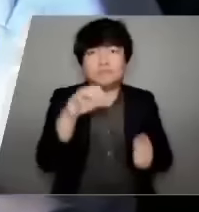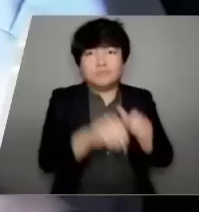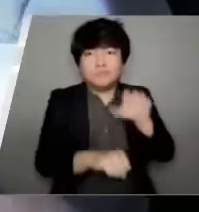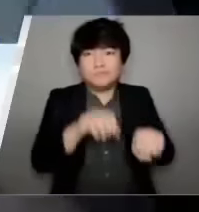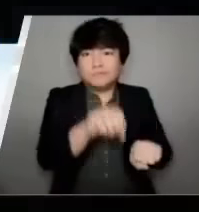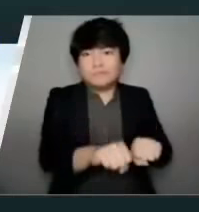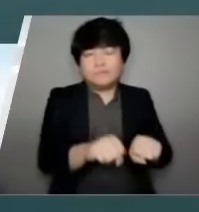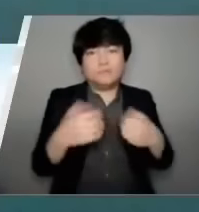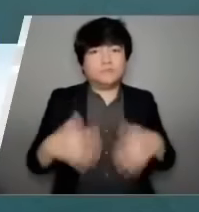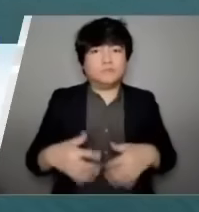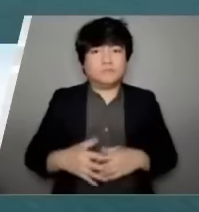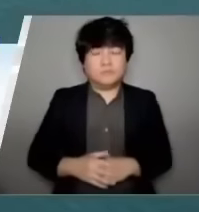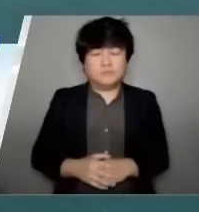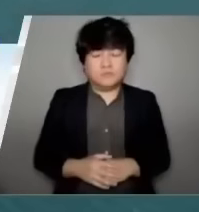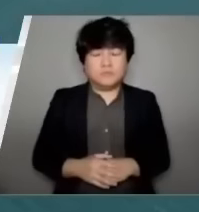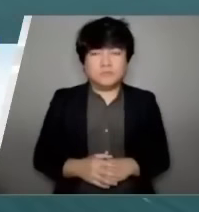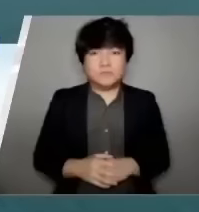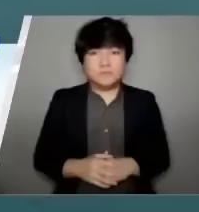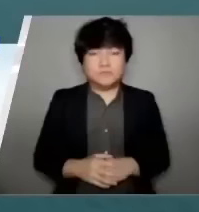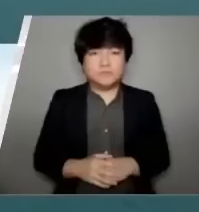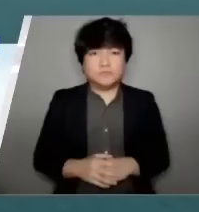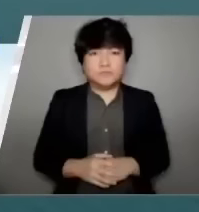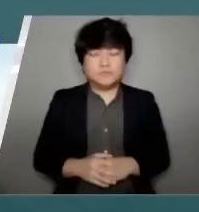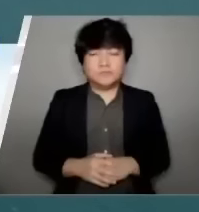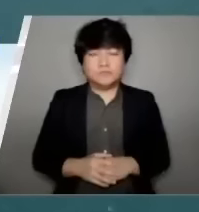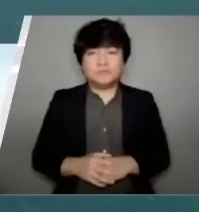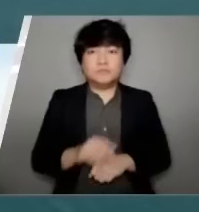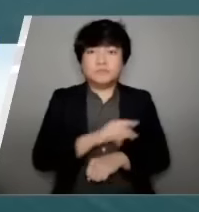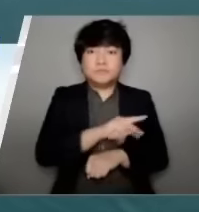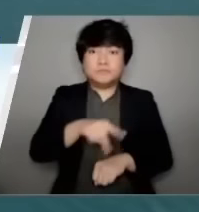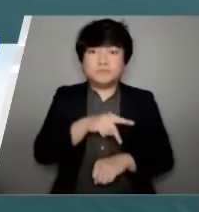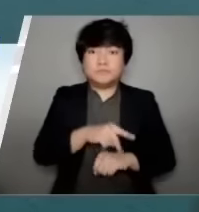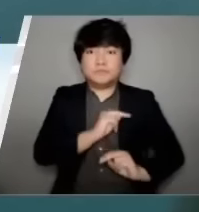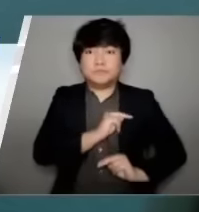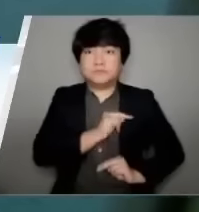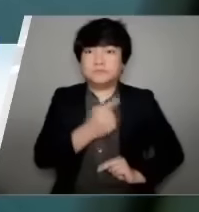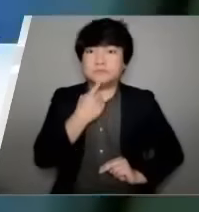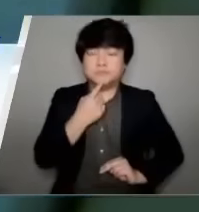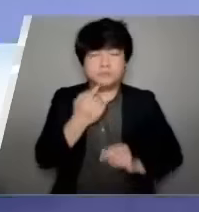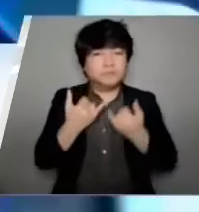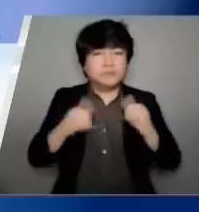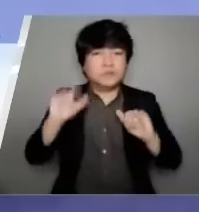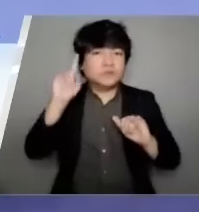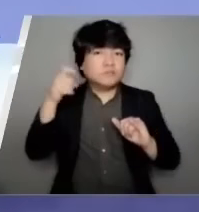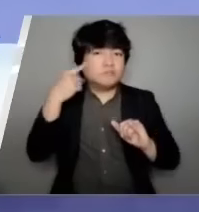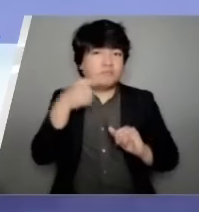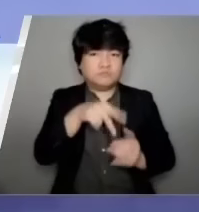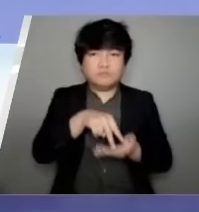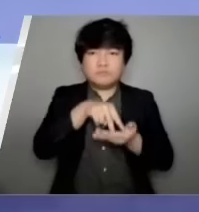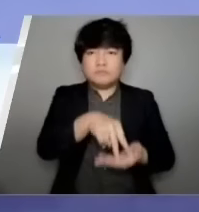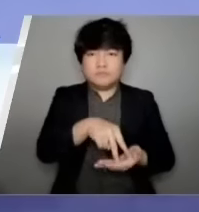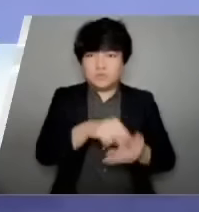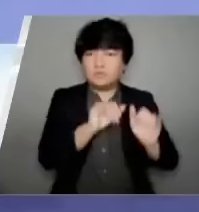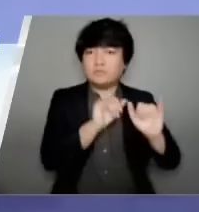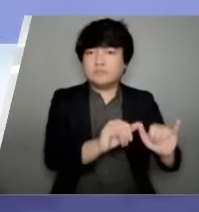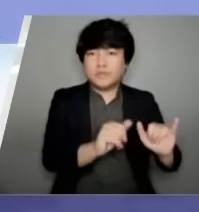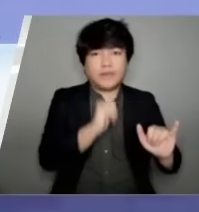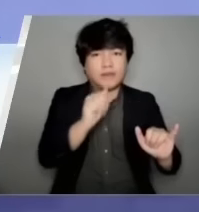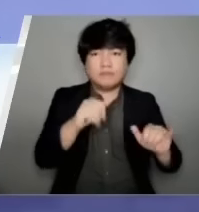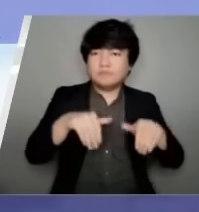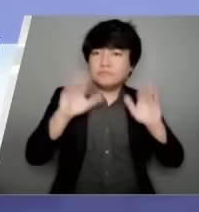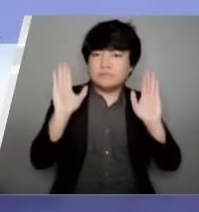the environment. Git pa ng Philippine Navy, mananatili ang presensya ng gobyerno sa Ayungin. We will not give up that ship.